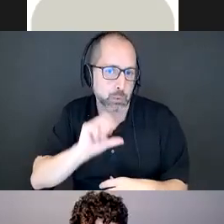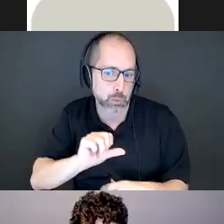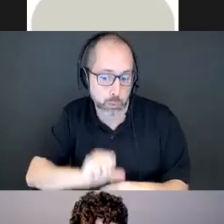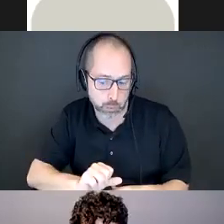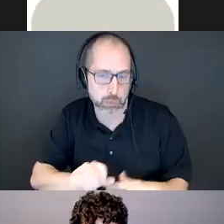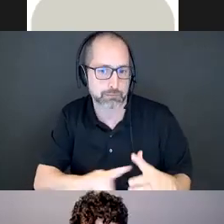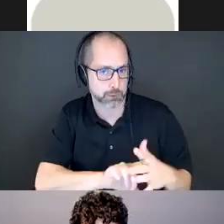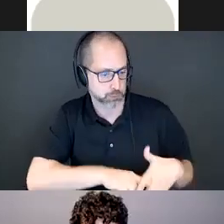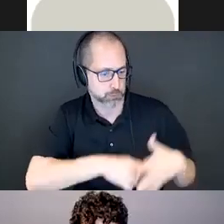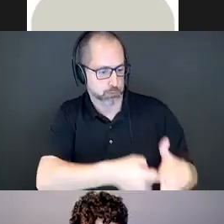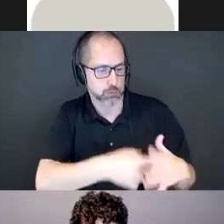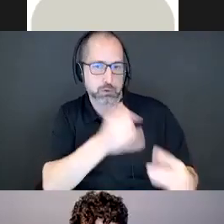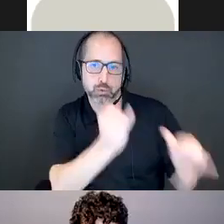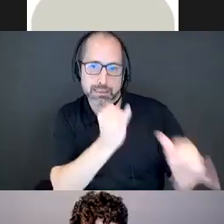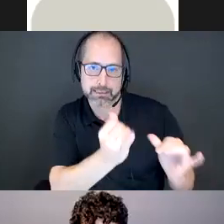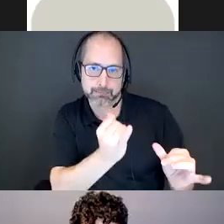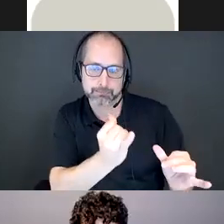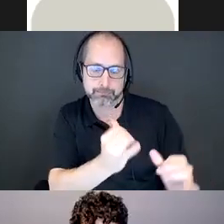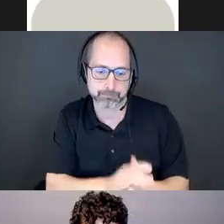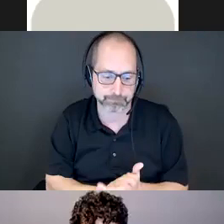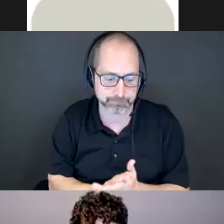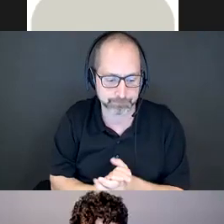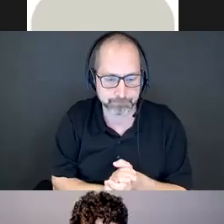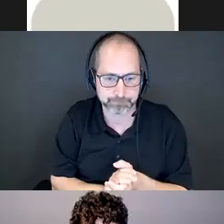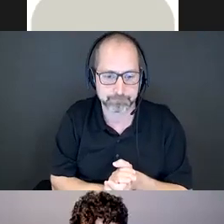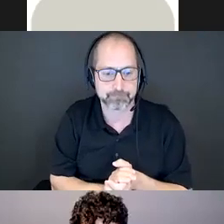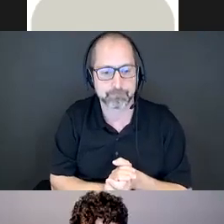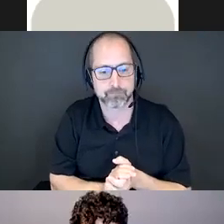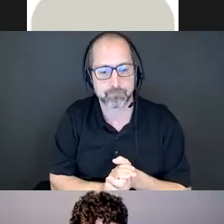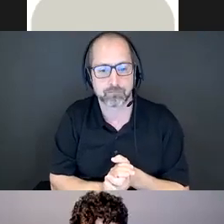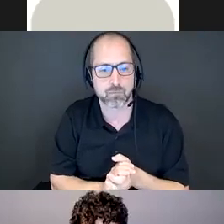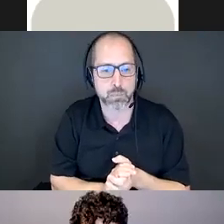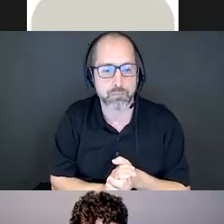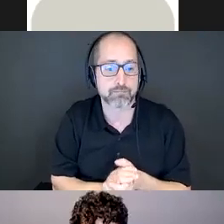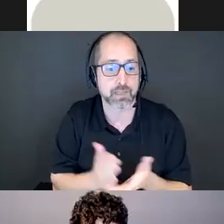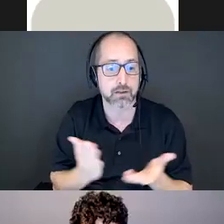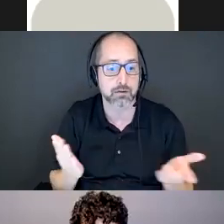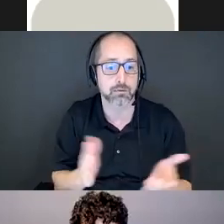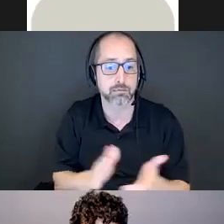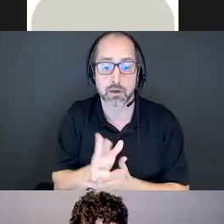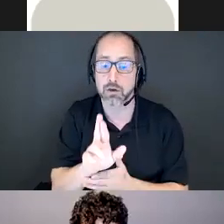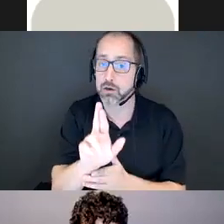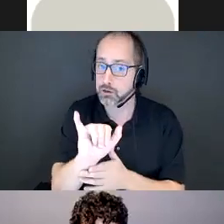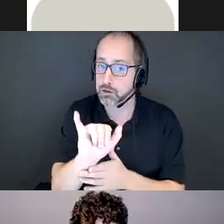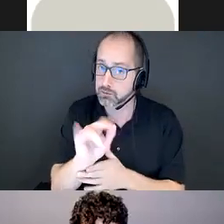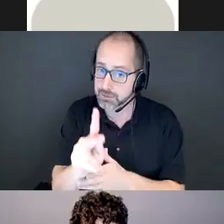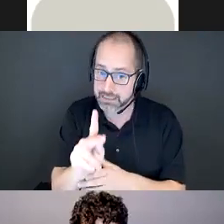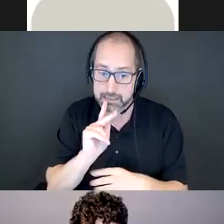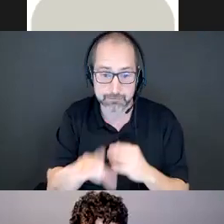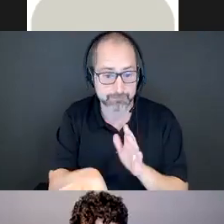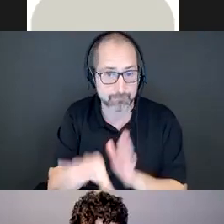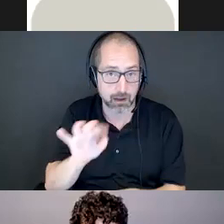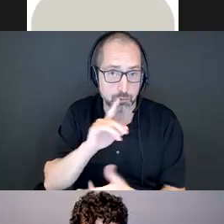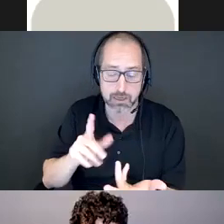that they don't cope quite so well. There are risk factors, and for elder abuse due to isolation, loneliness, and